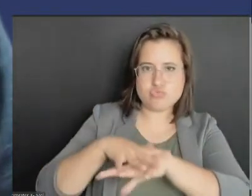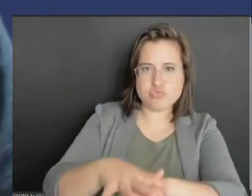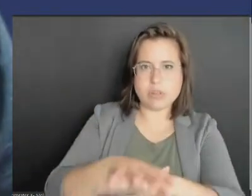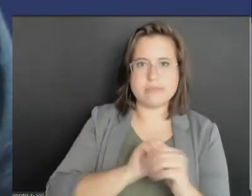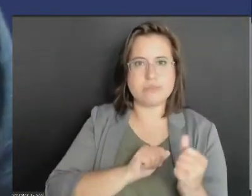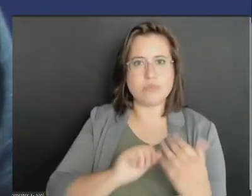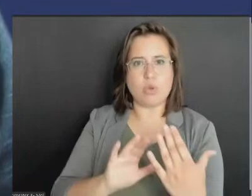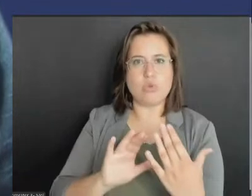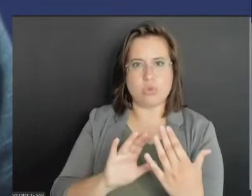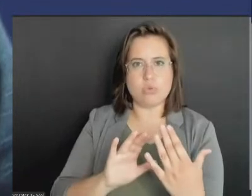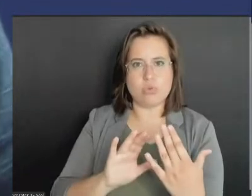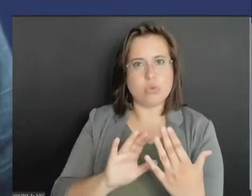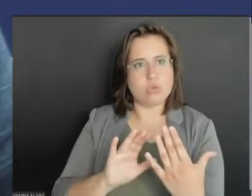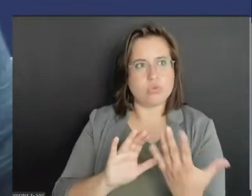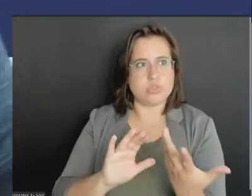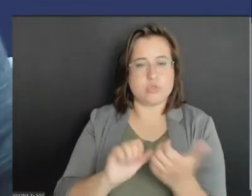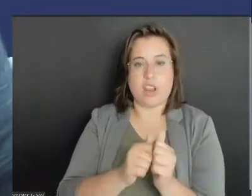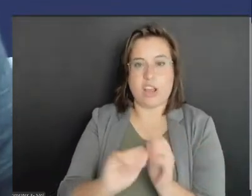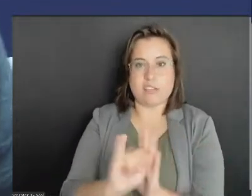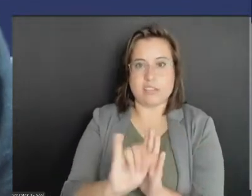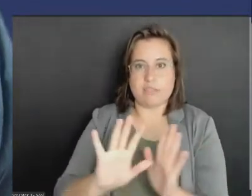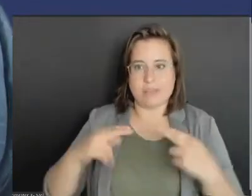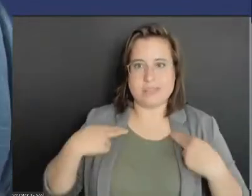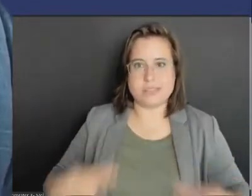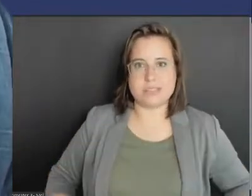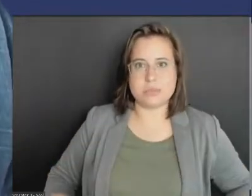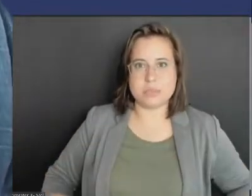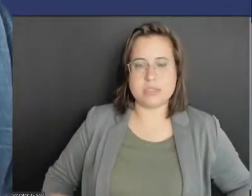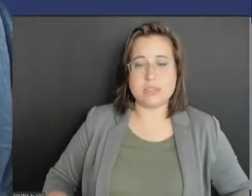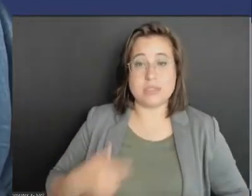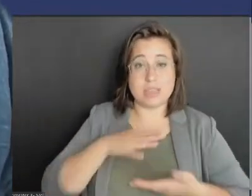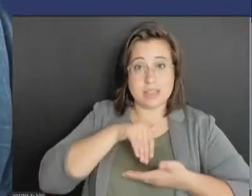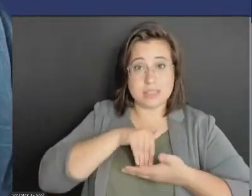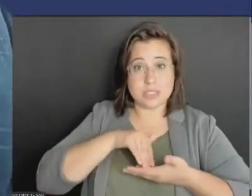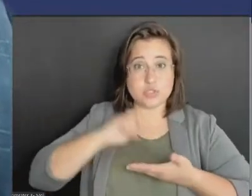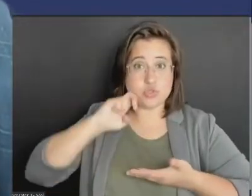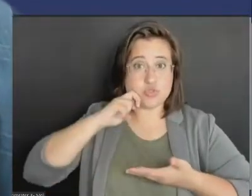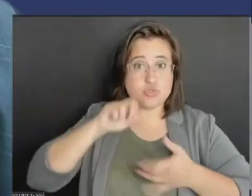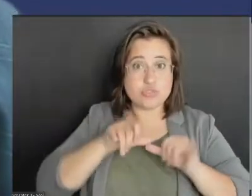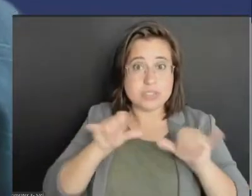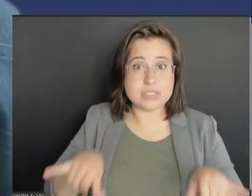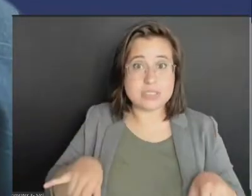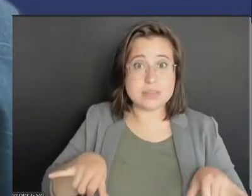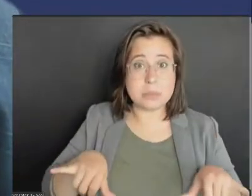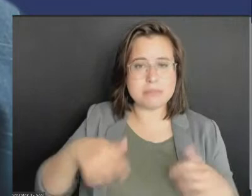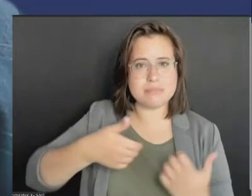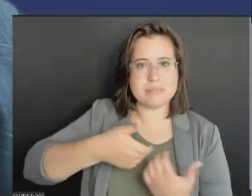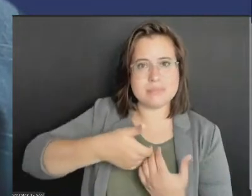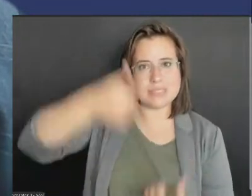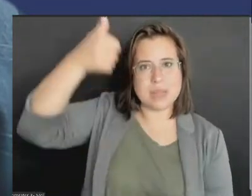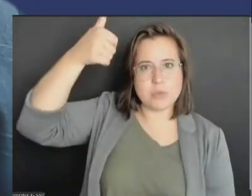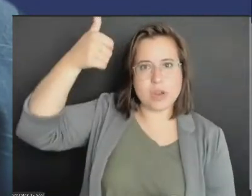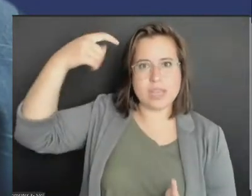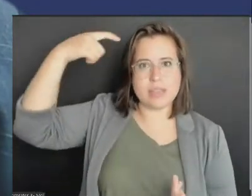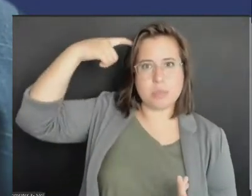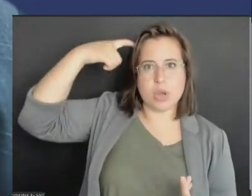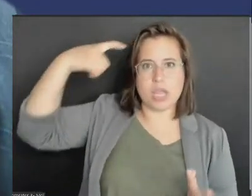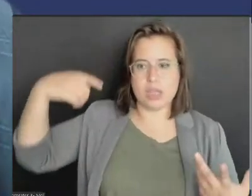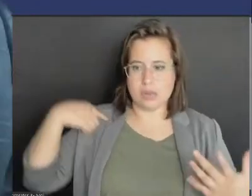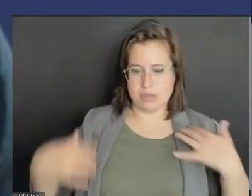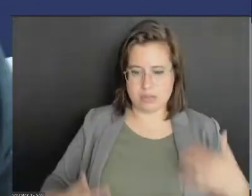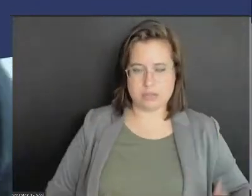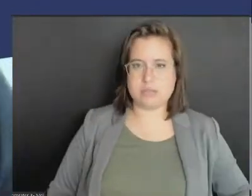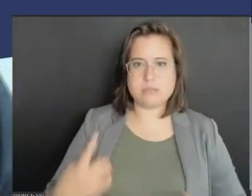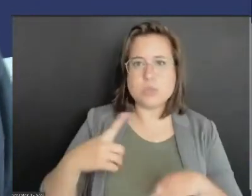being. You cannot separate the central nervous system from the rest of our human systems.